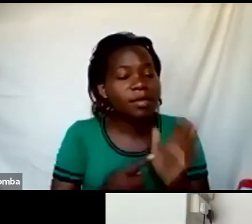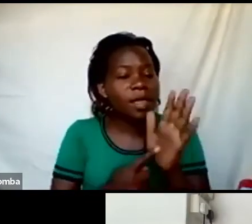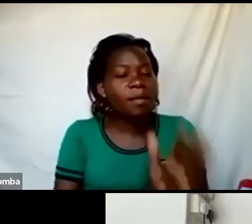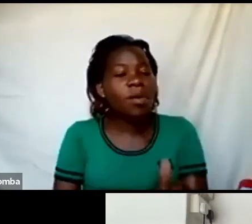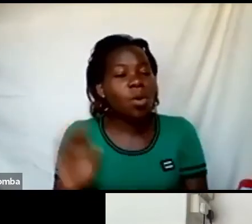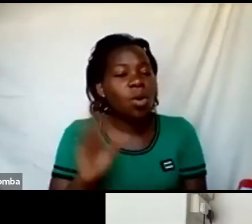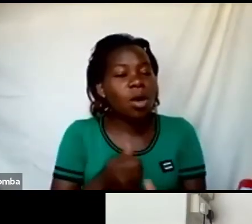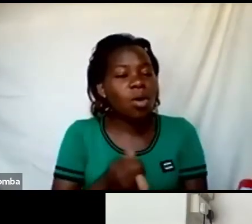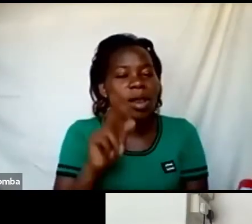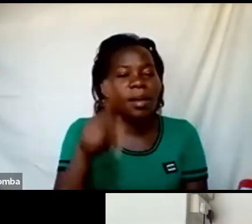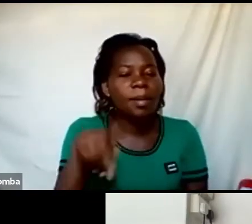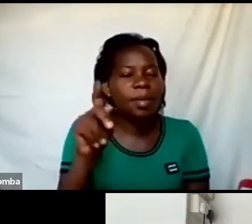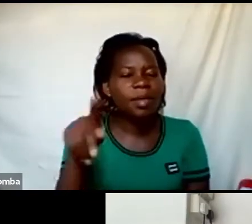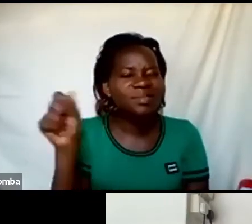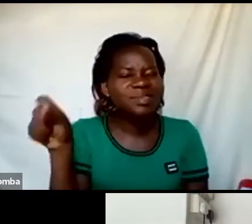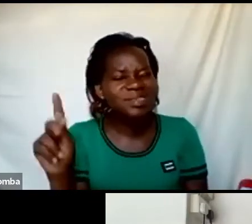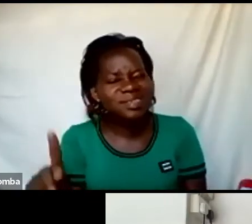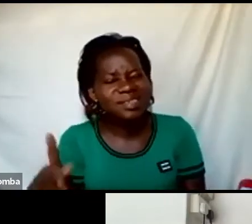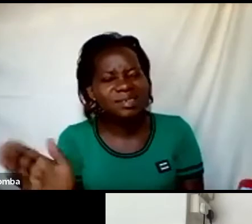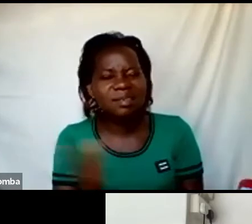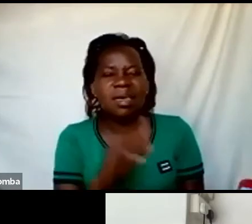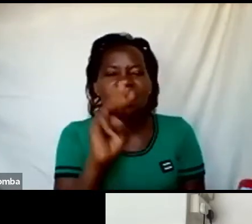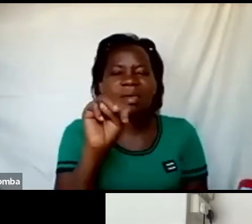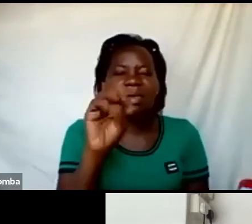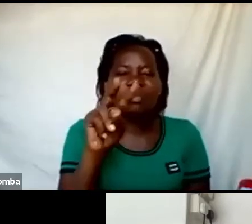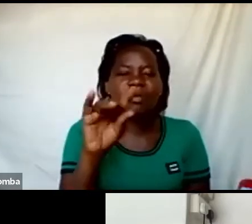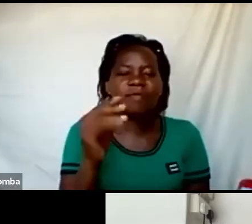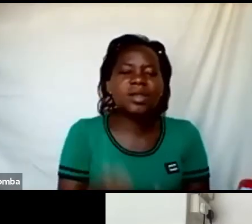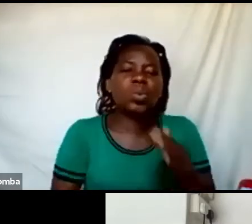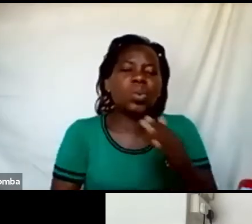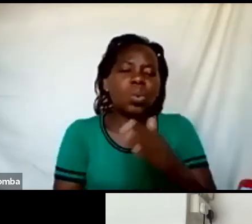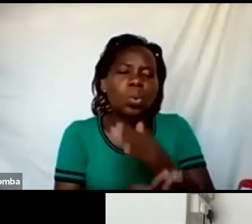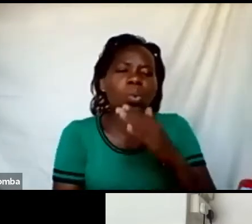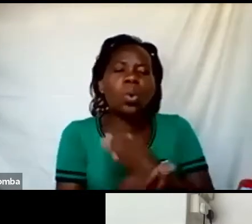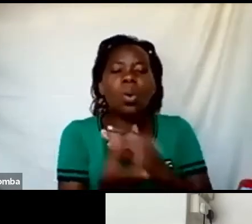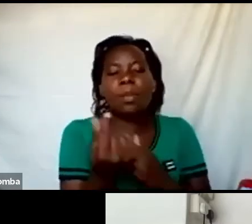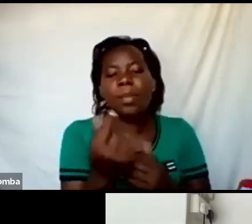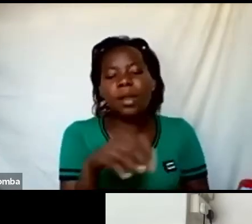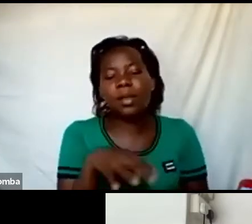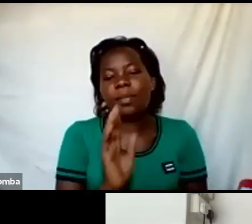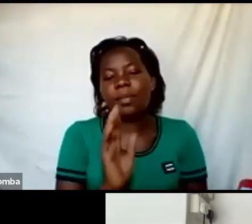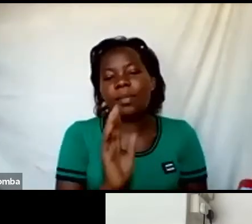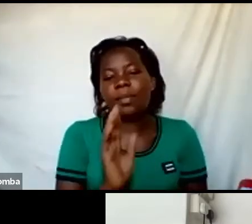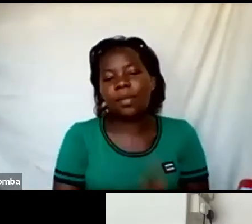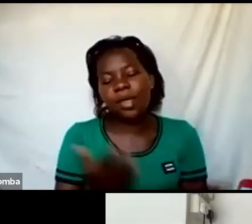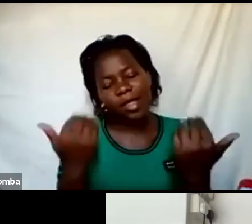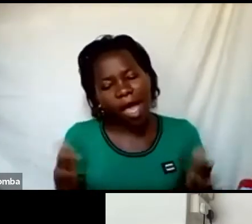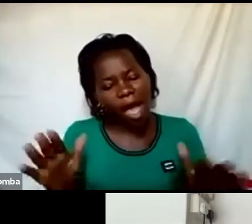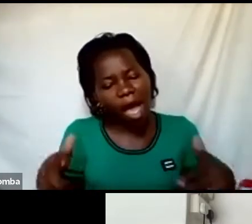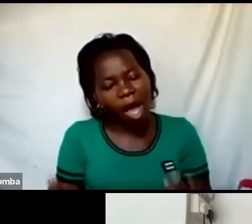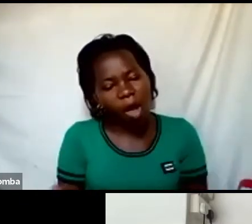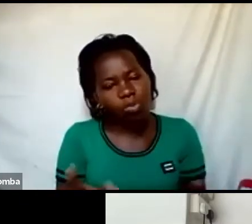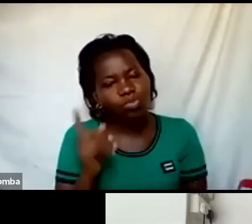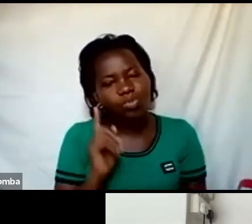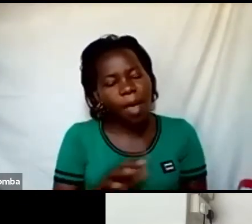Pepsis, the Movits of this world, they are investing tons of money. So how do I reach out and create a